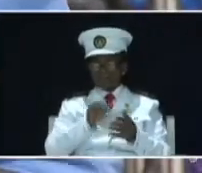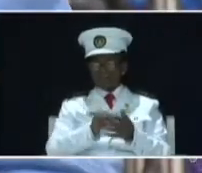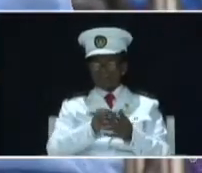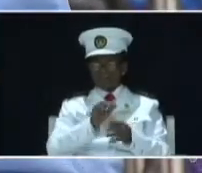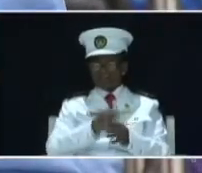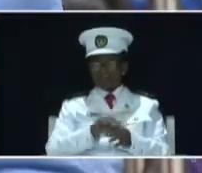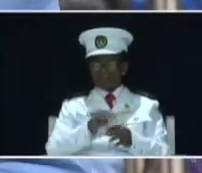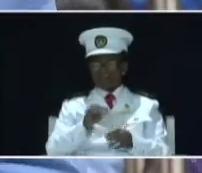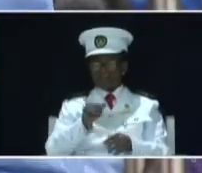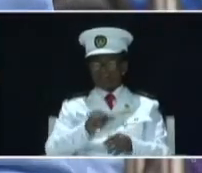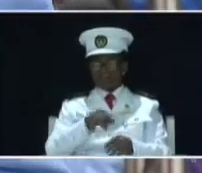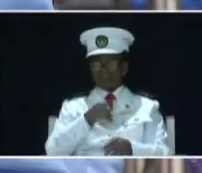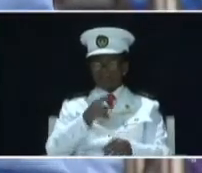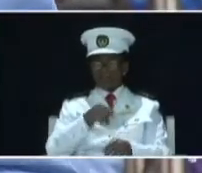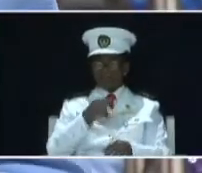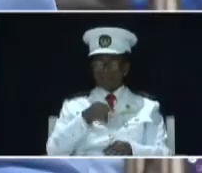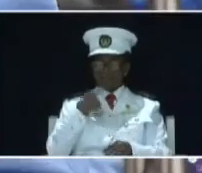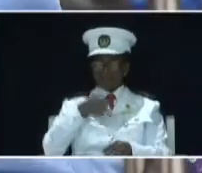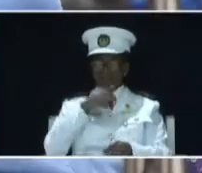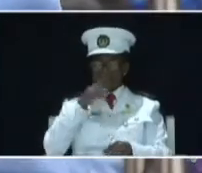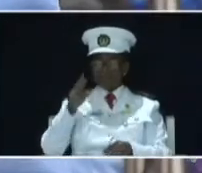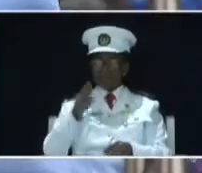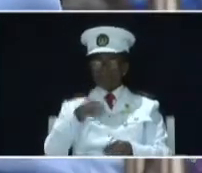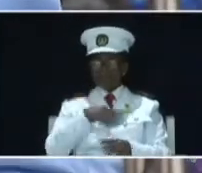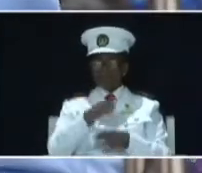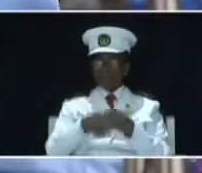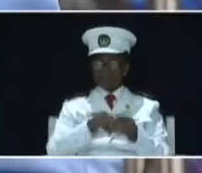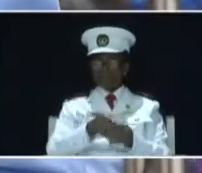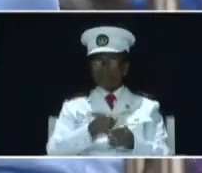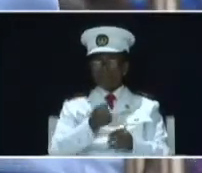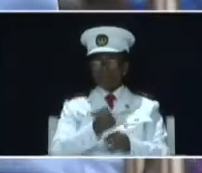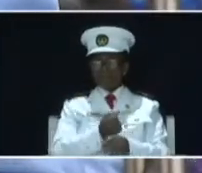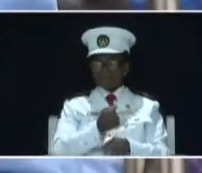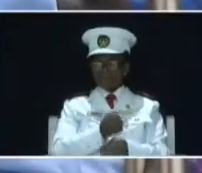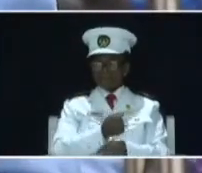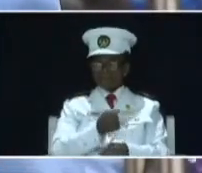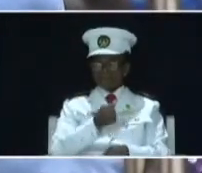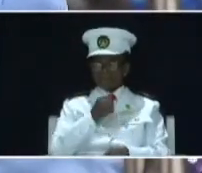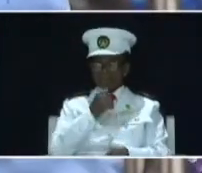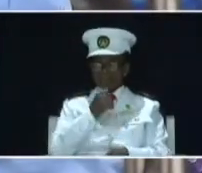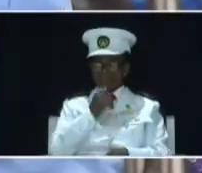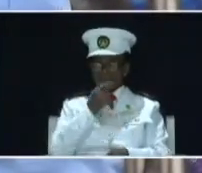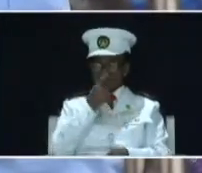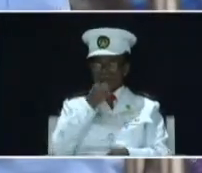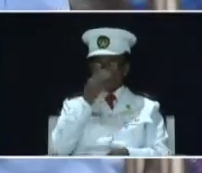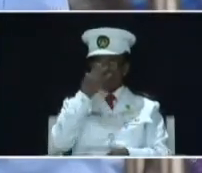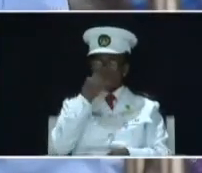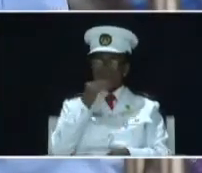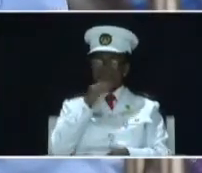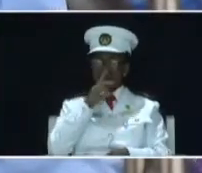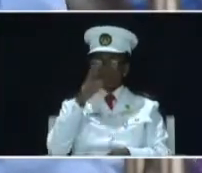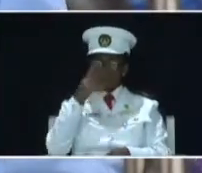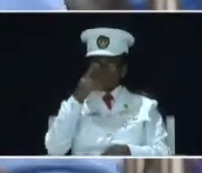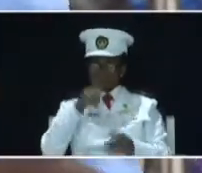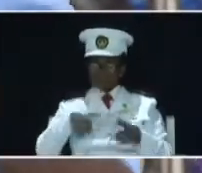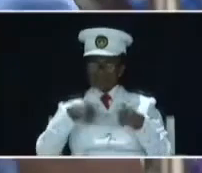Those who are called the staff, their very life depends on the company.